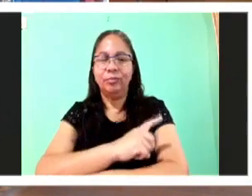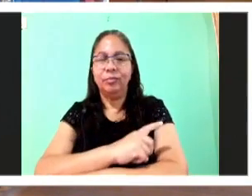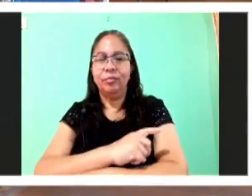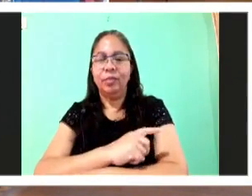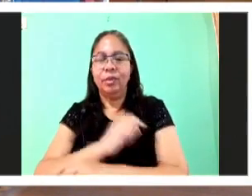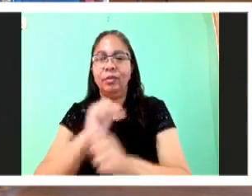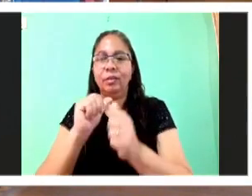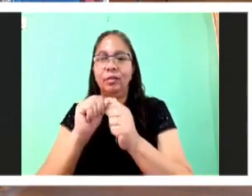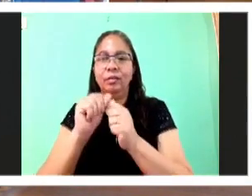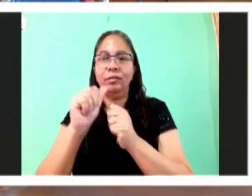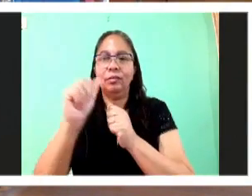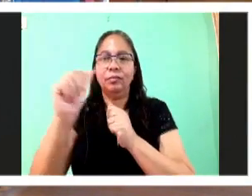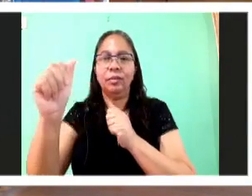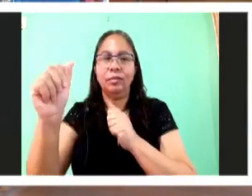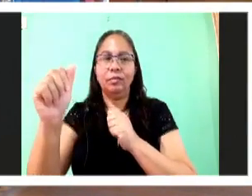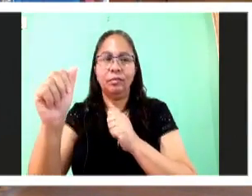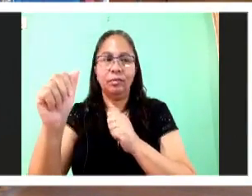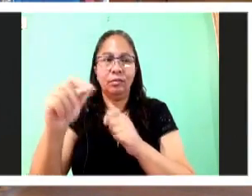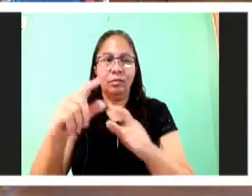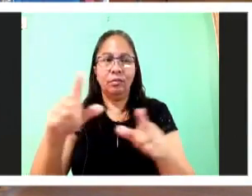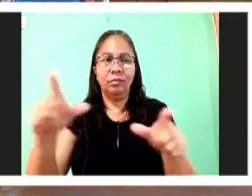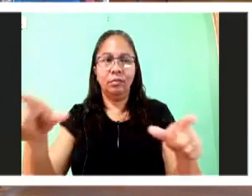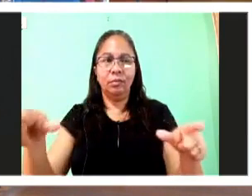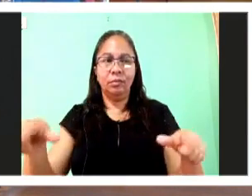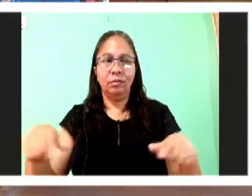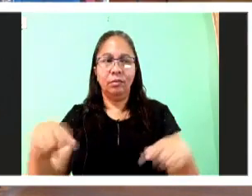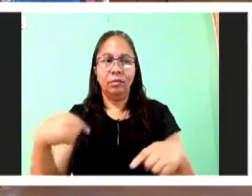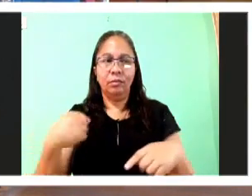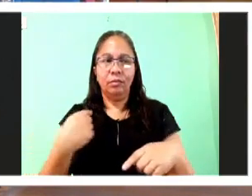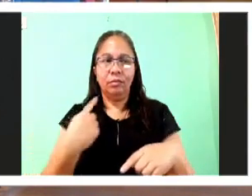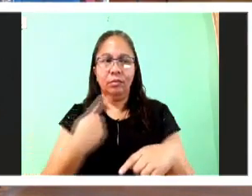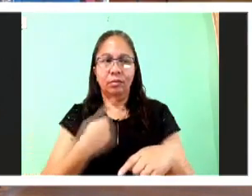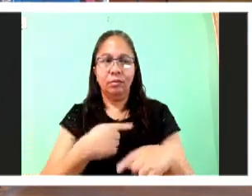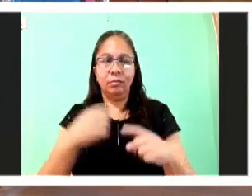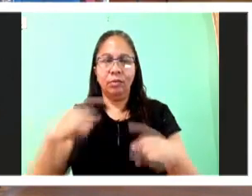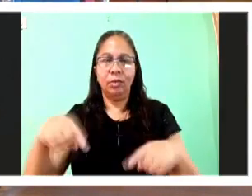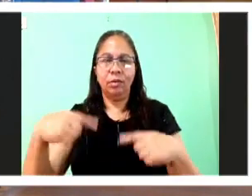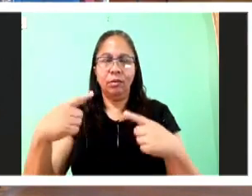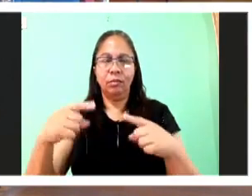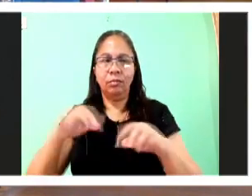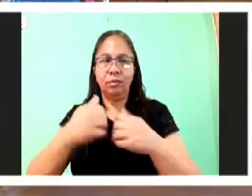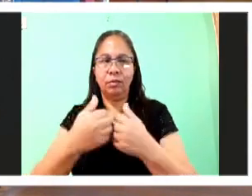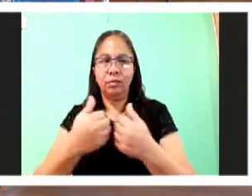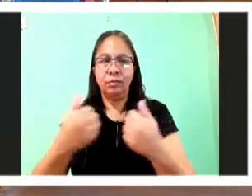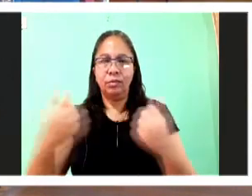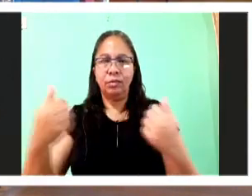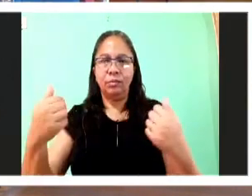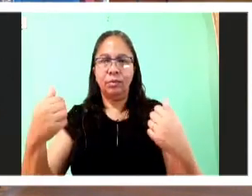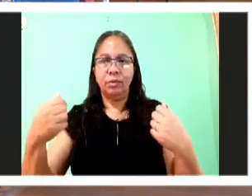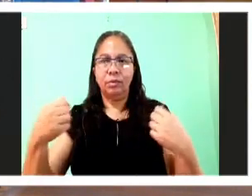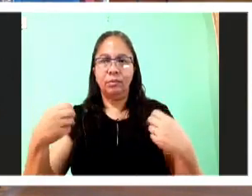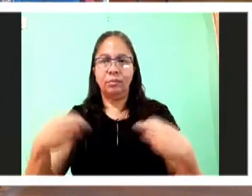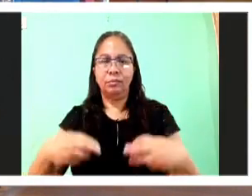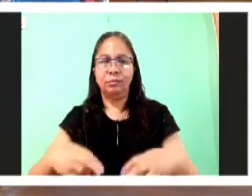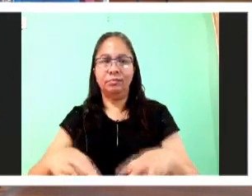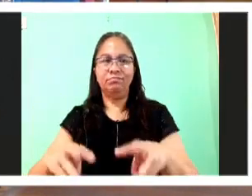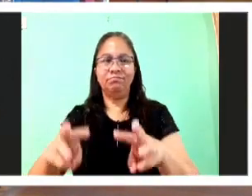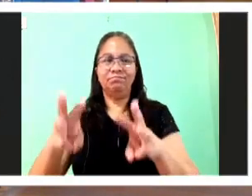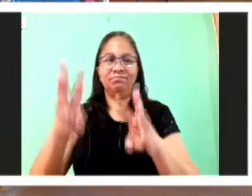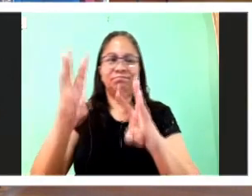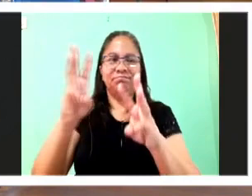day, in each as different as our separate ways.